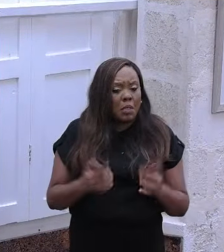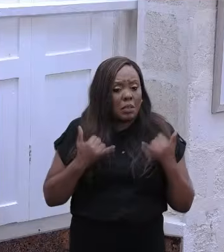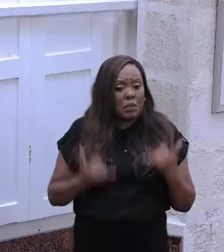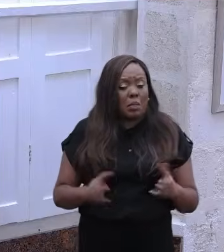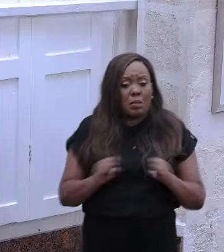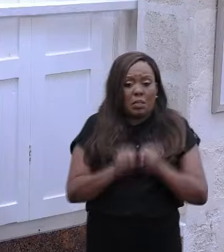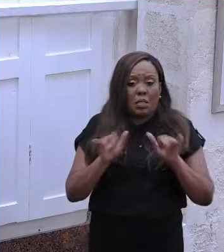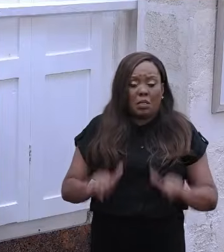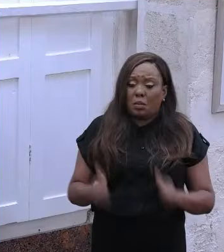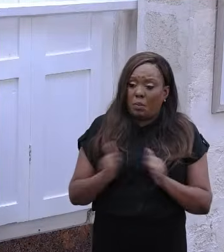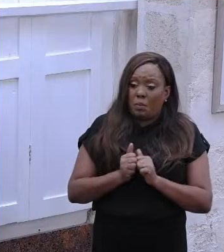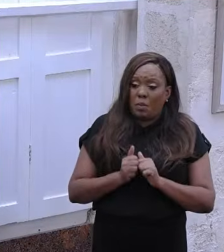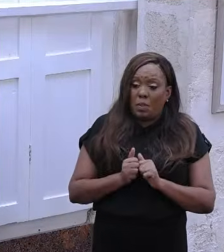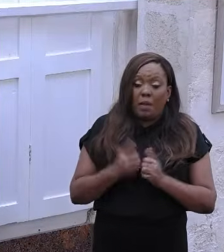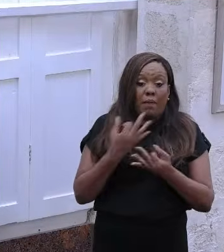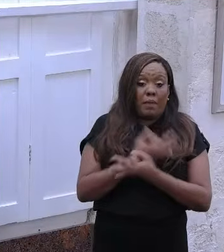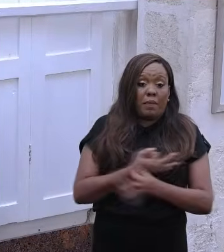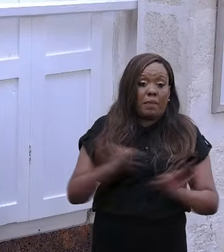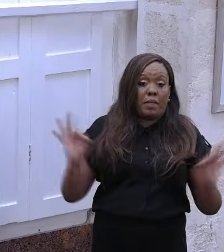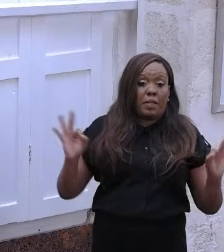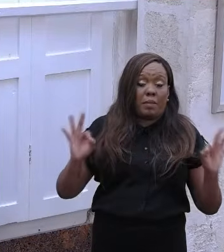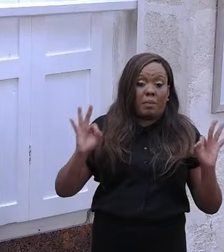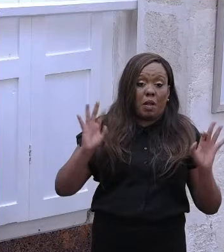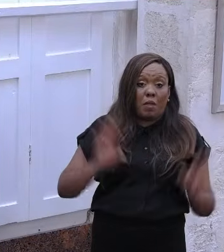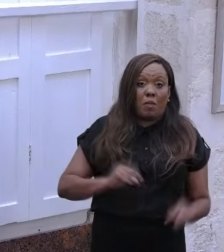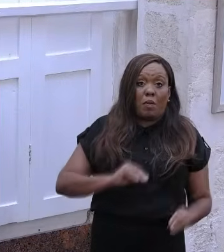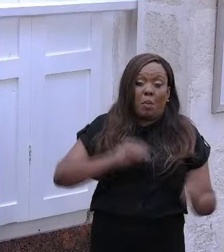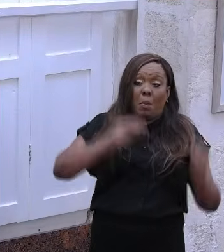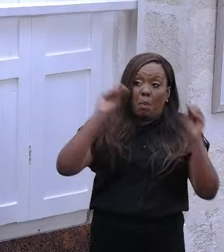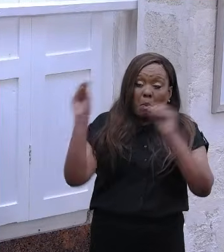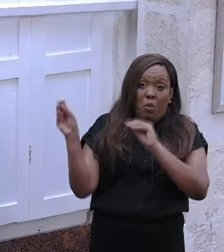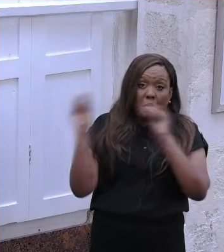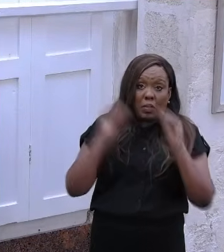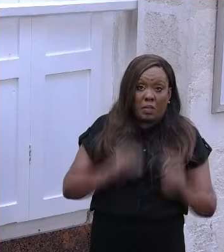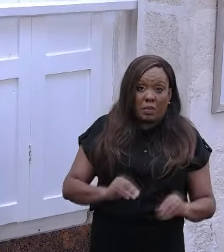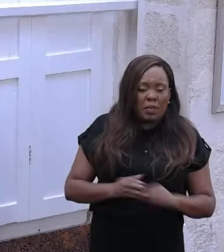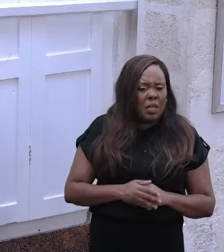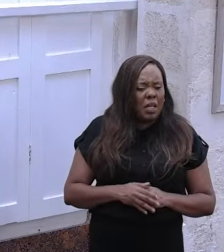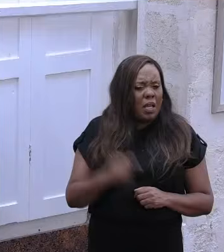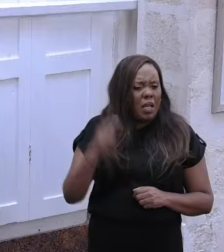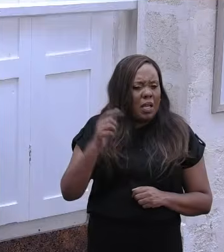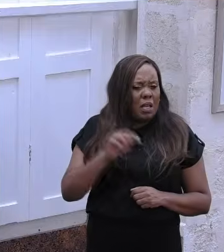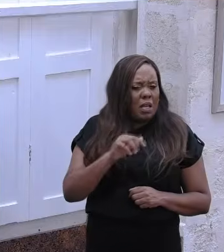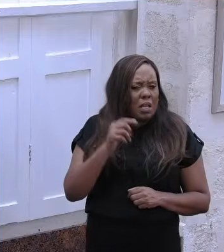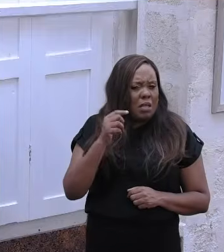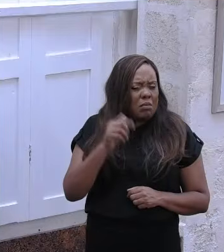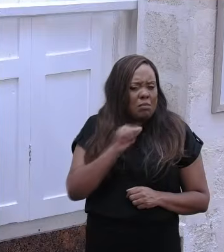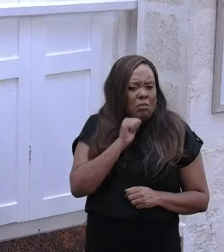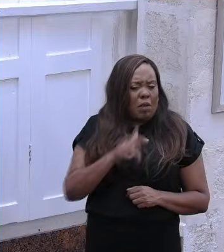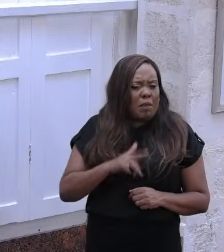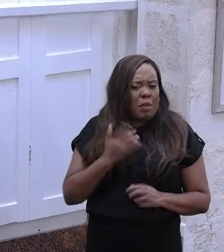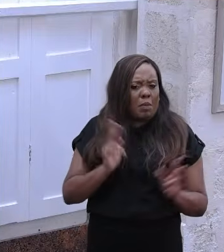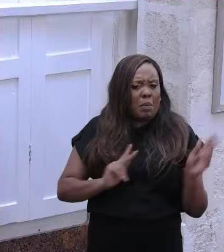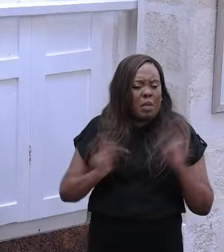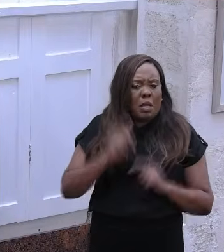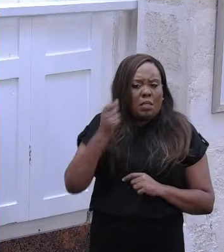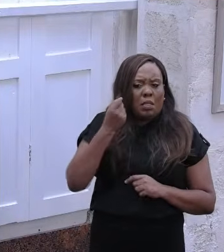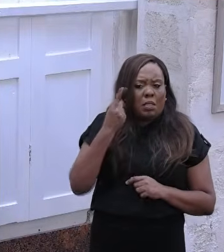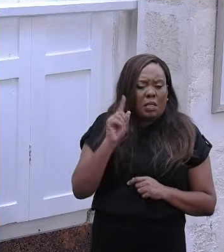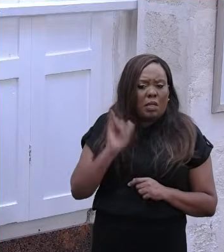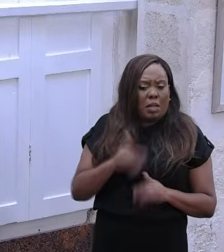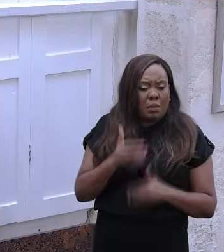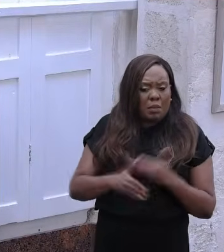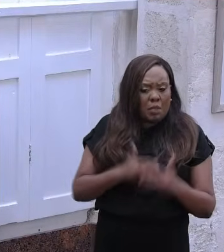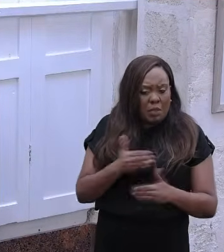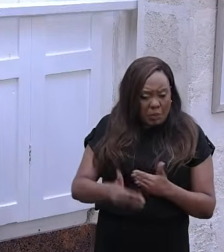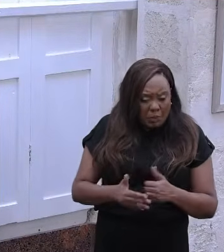think there's a slight misunderstanding of how the free movement process works, and that there is an assumed